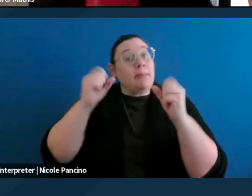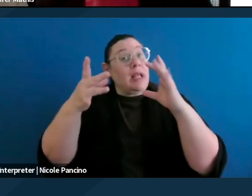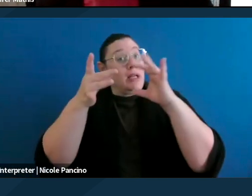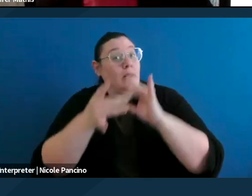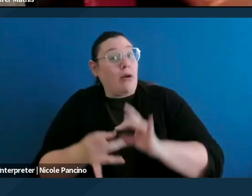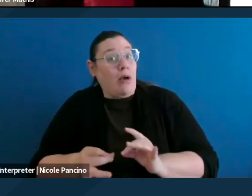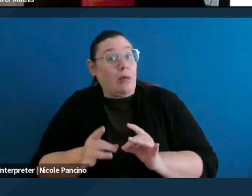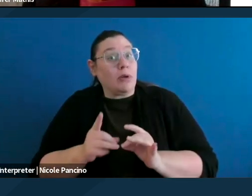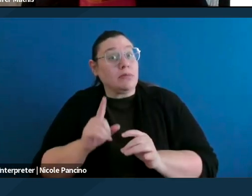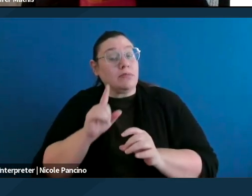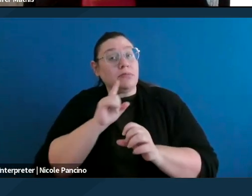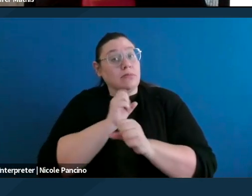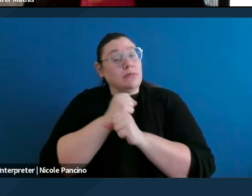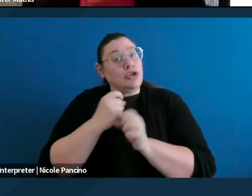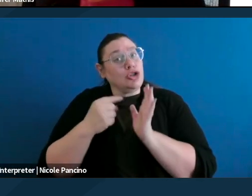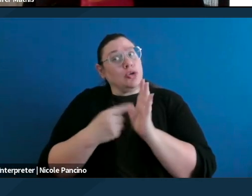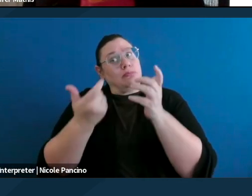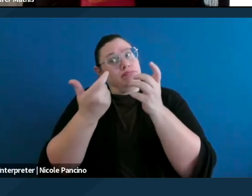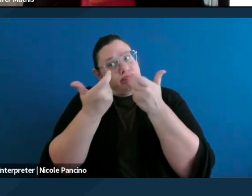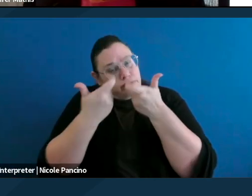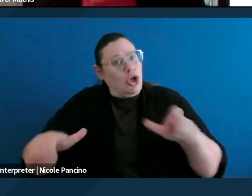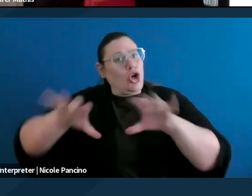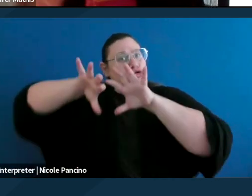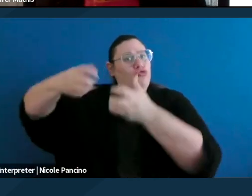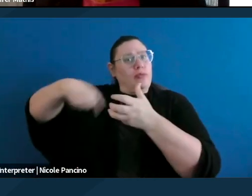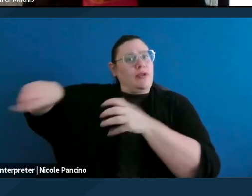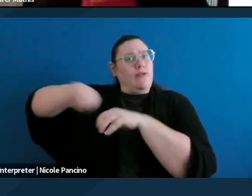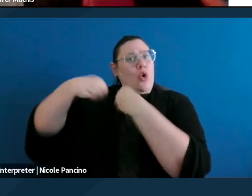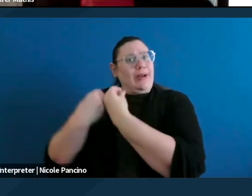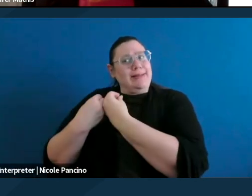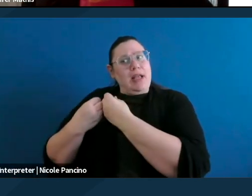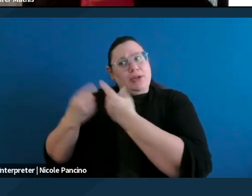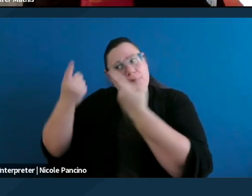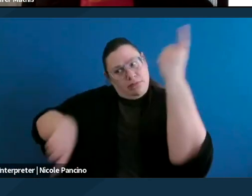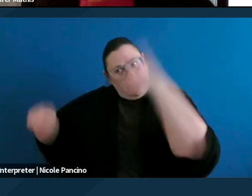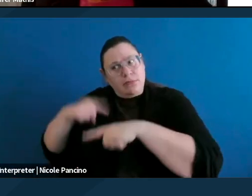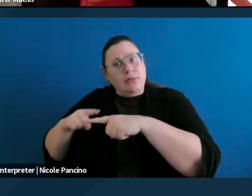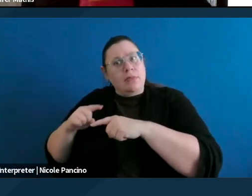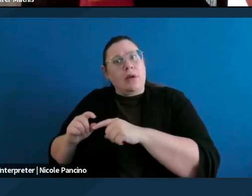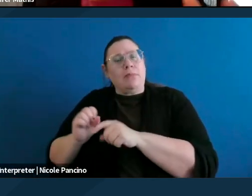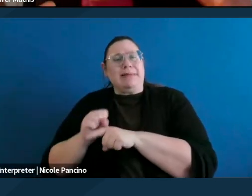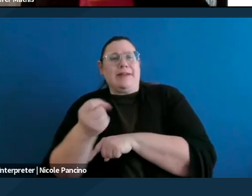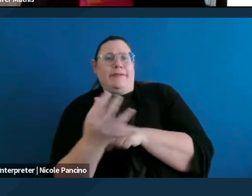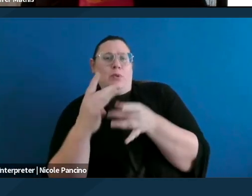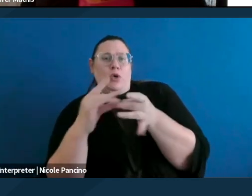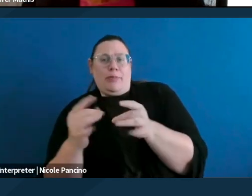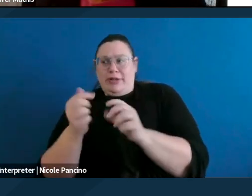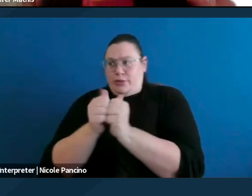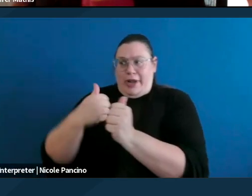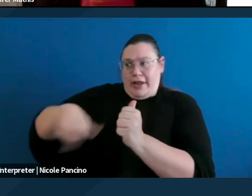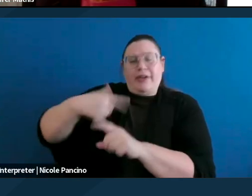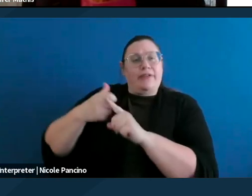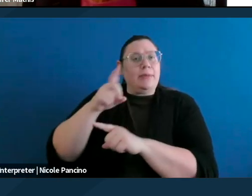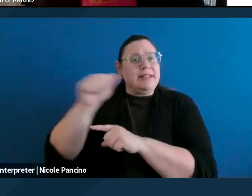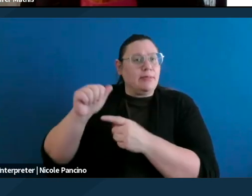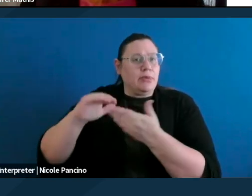reflected large groups of organizations together in the disability community. I remember there were, comments that were